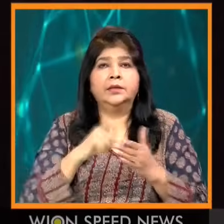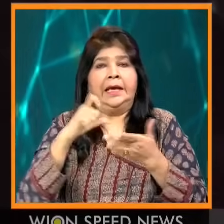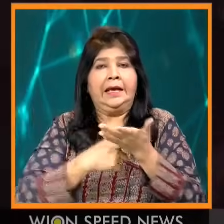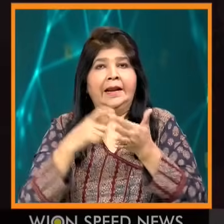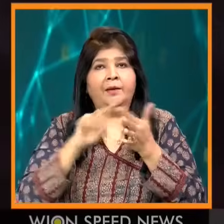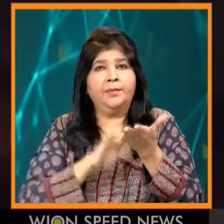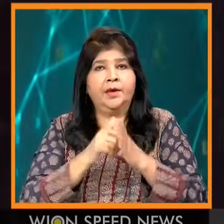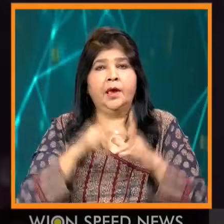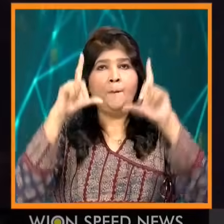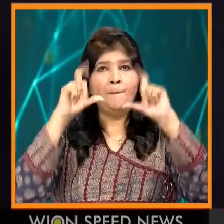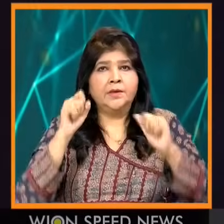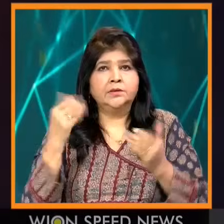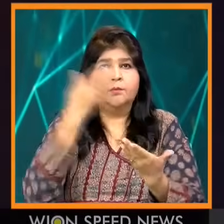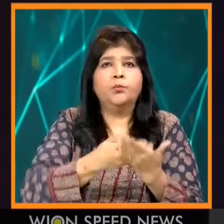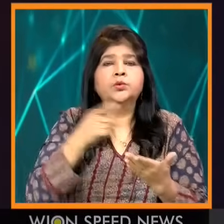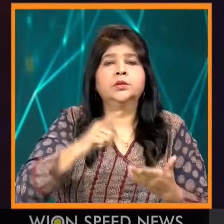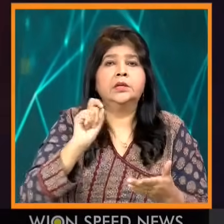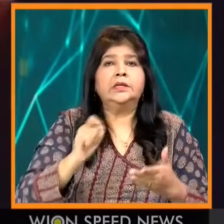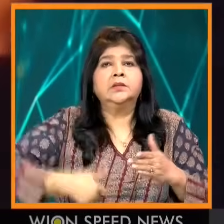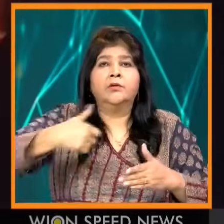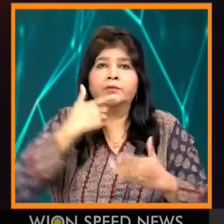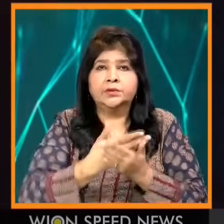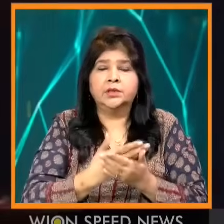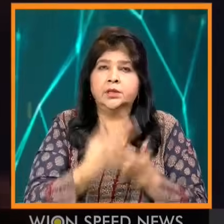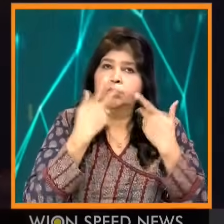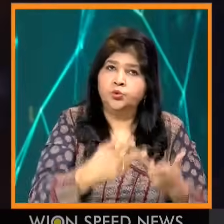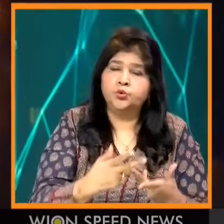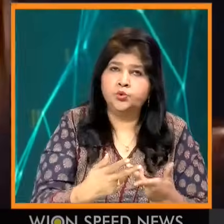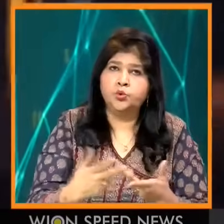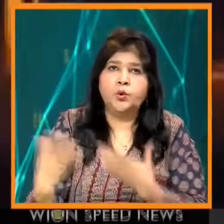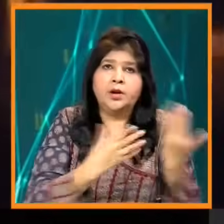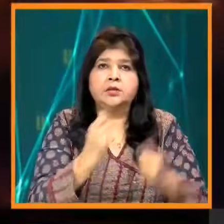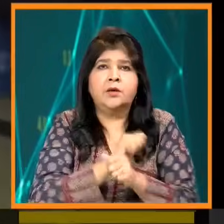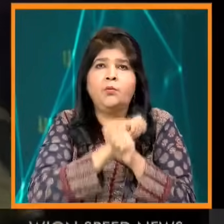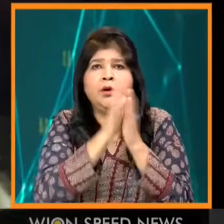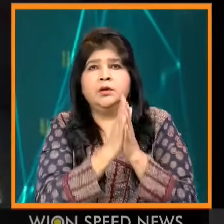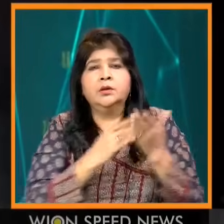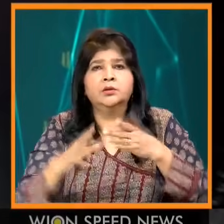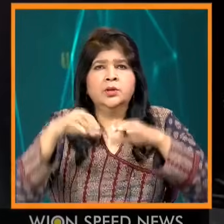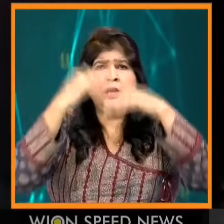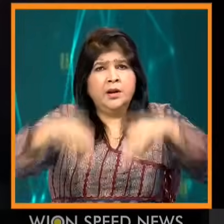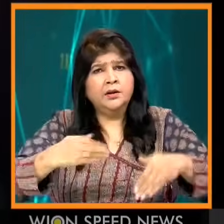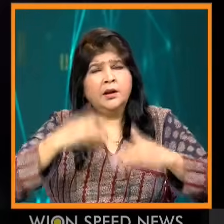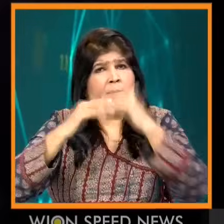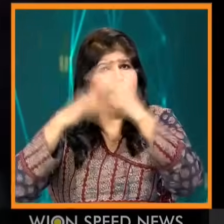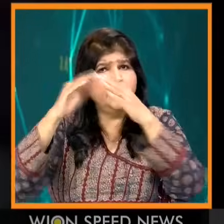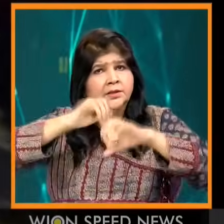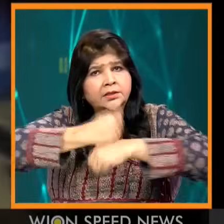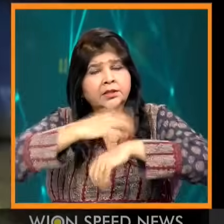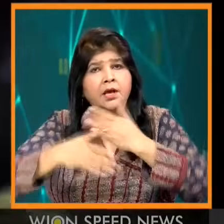pictures posted online by the regional governor shows rescue squads working through the debris in the aftermath of